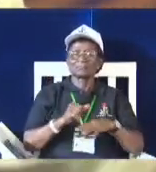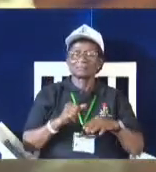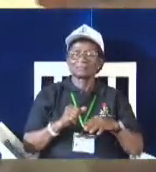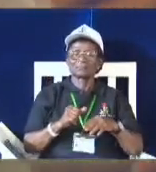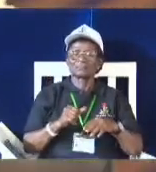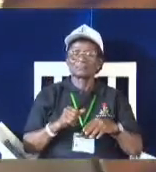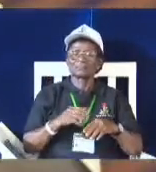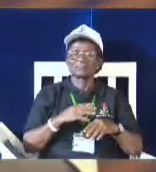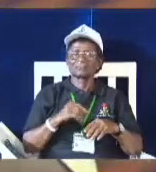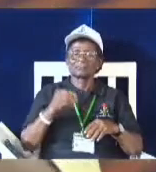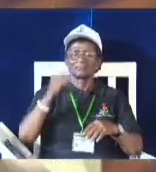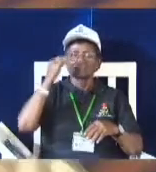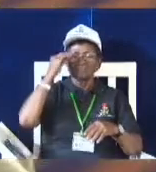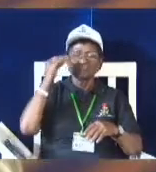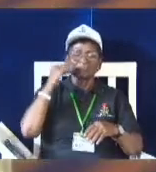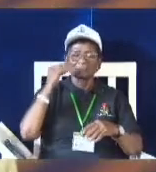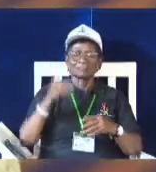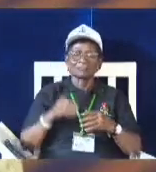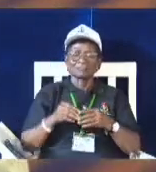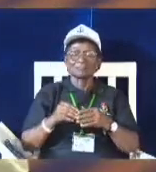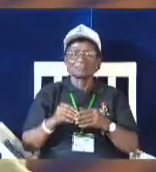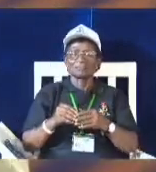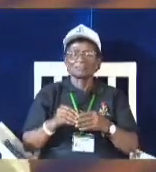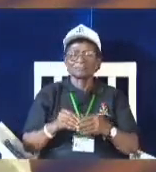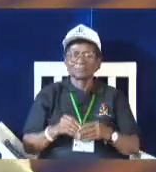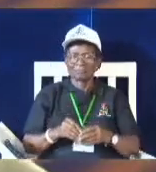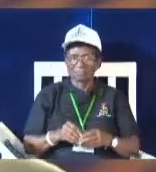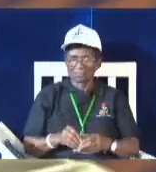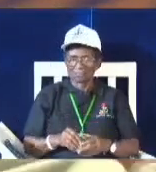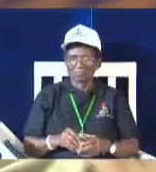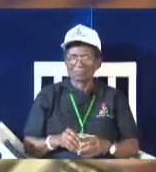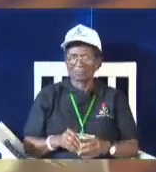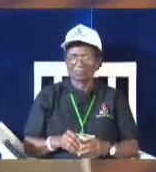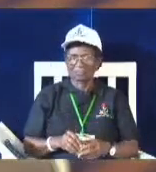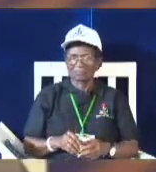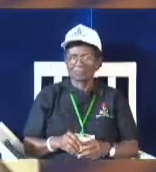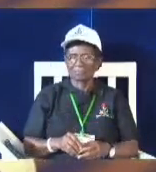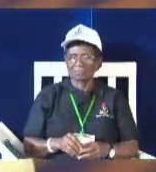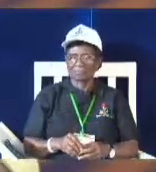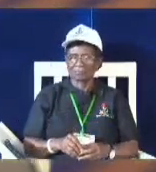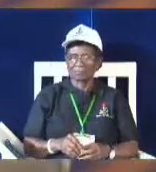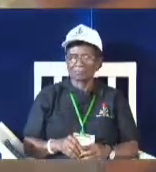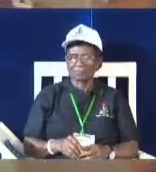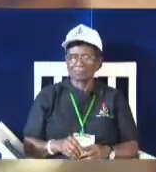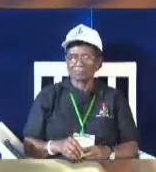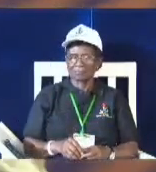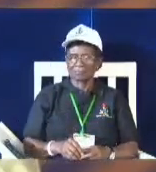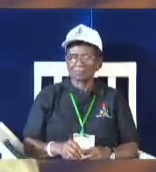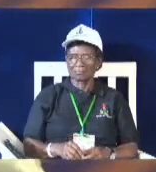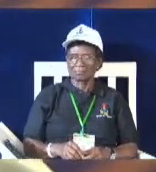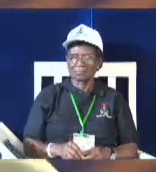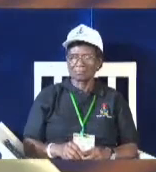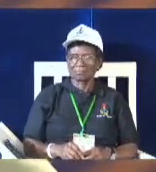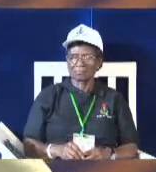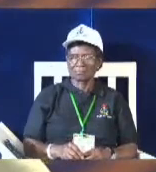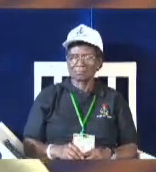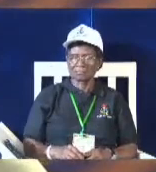And the head chief, who incidentally also happened to be the leader of all the